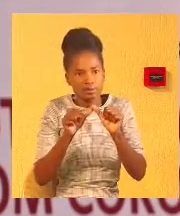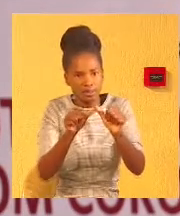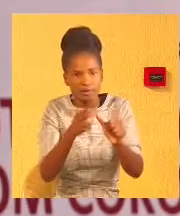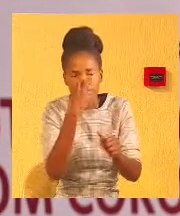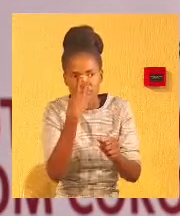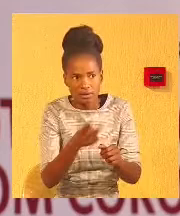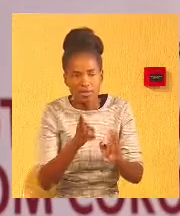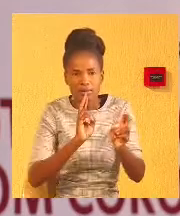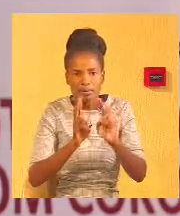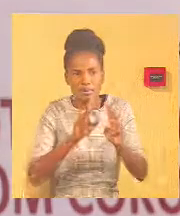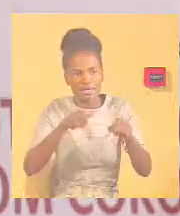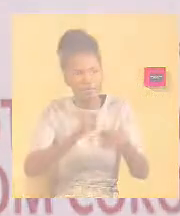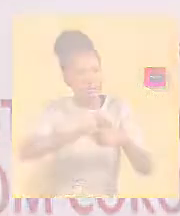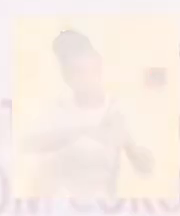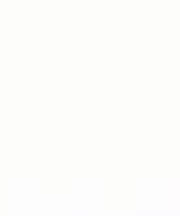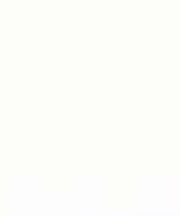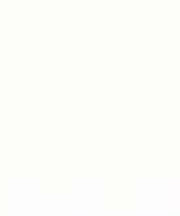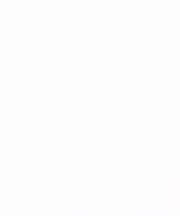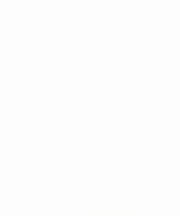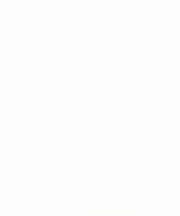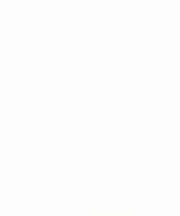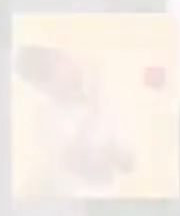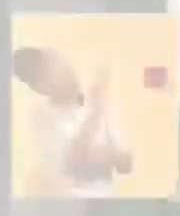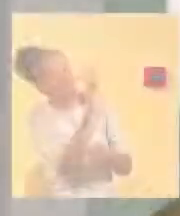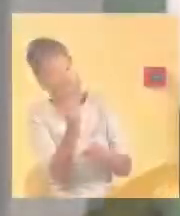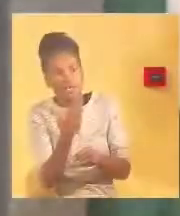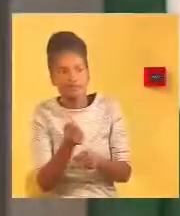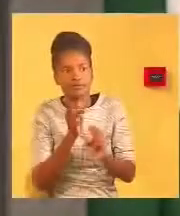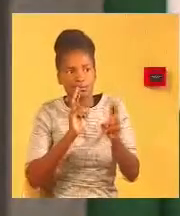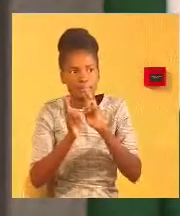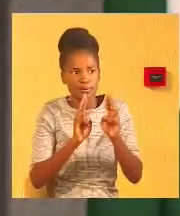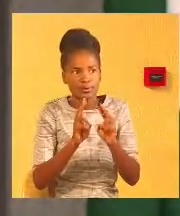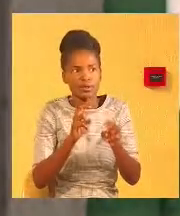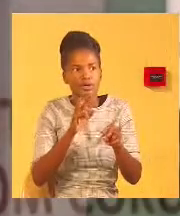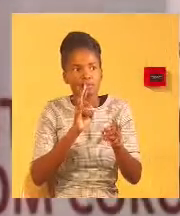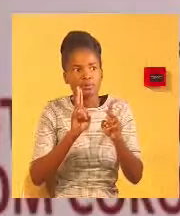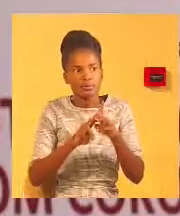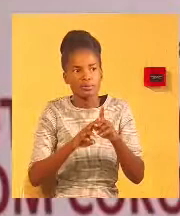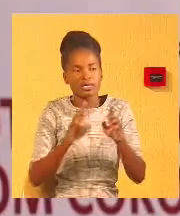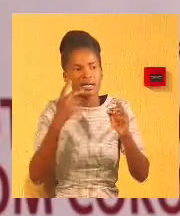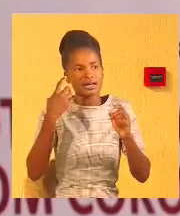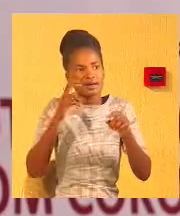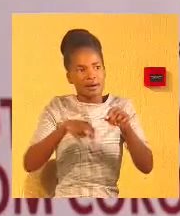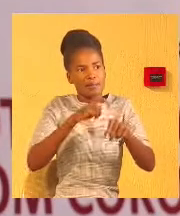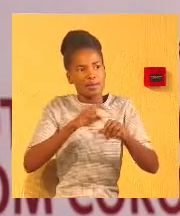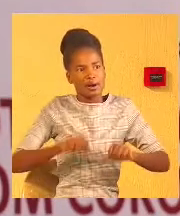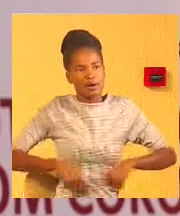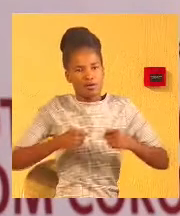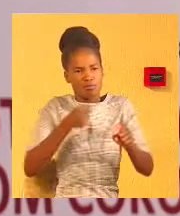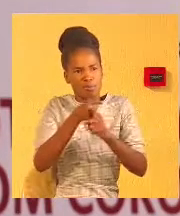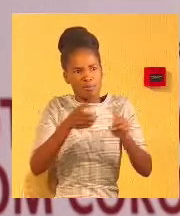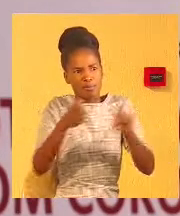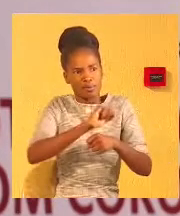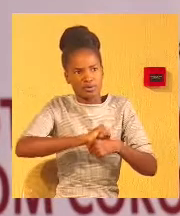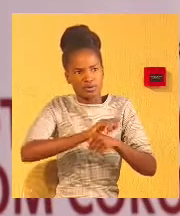all things related to COVID-19. Join us at 4 o'clock this afternoon as we look at the preparedness of the health sector in fighting COVID-19. That is